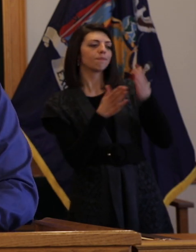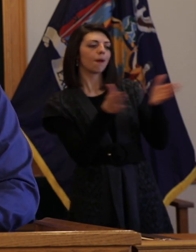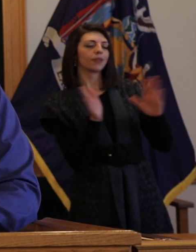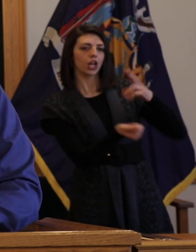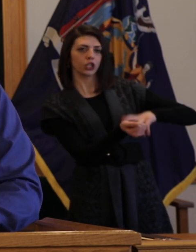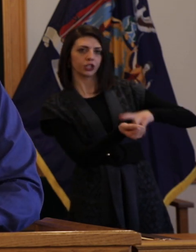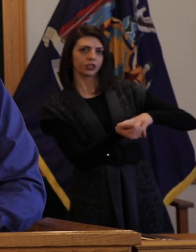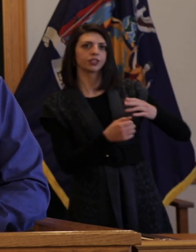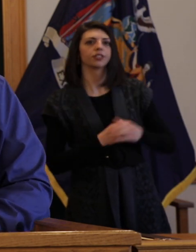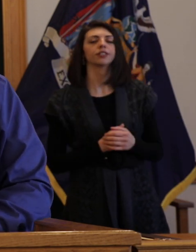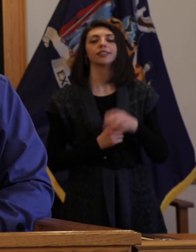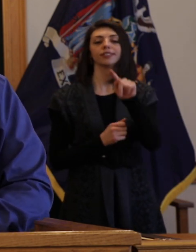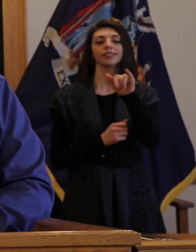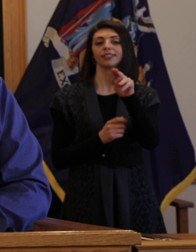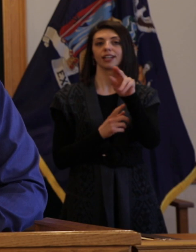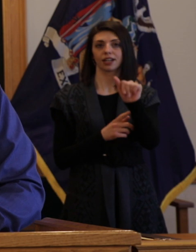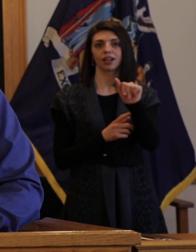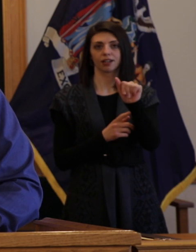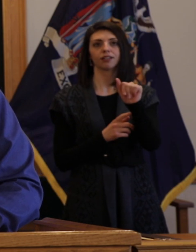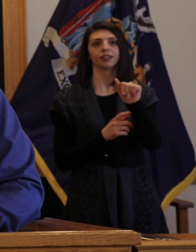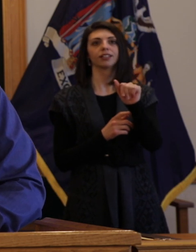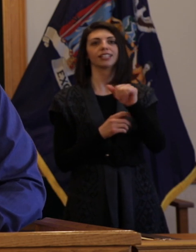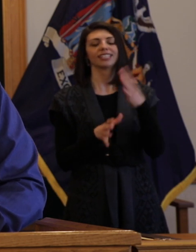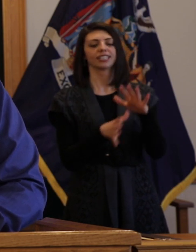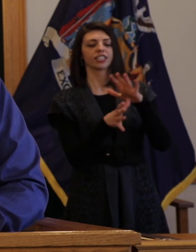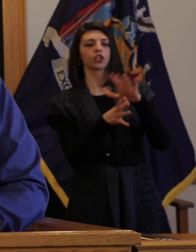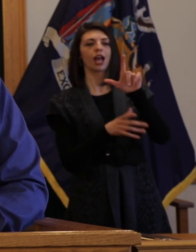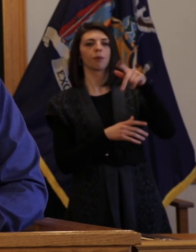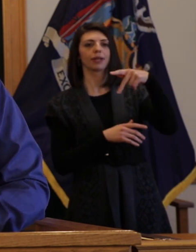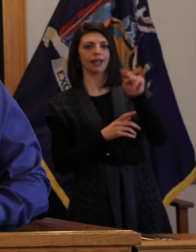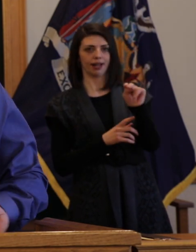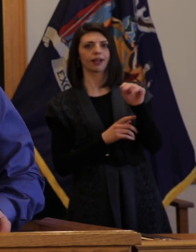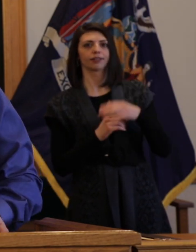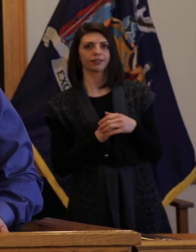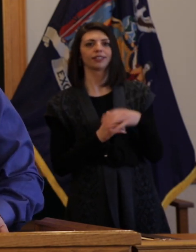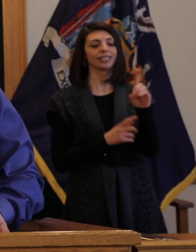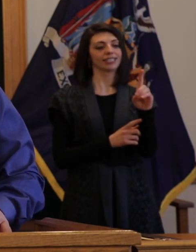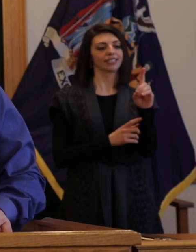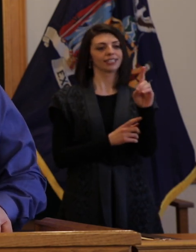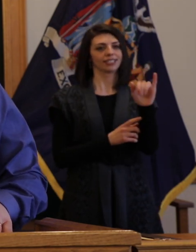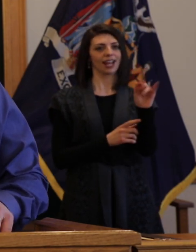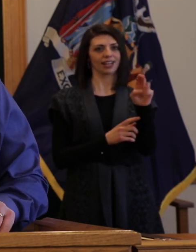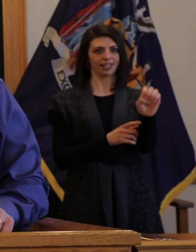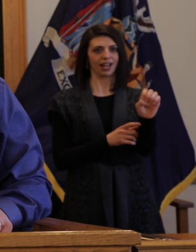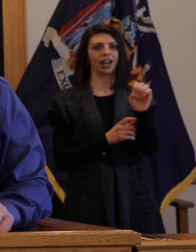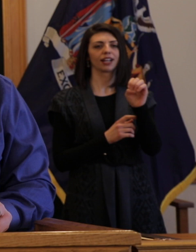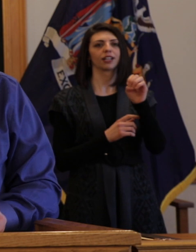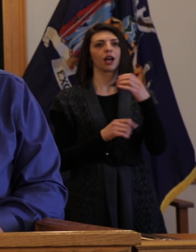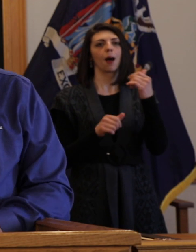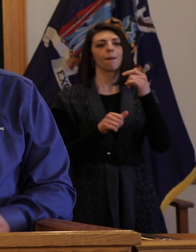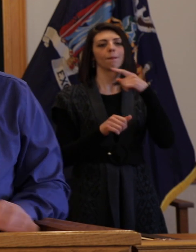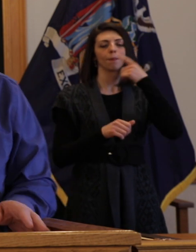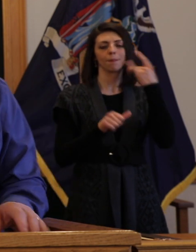Services, Tina Bourgeois, Senior LPN, and Diane Oldenburg, Senior Public Health Director, along